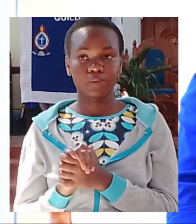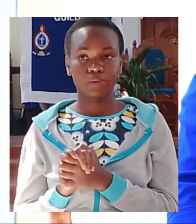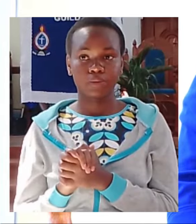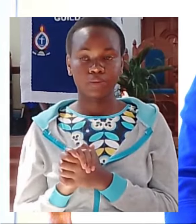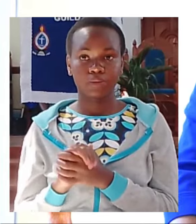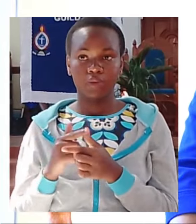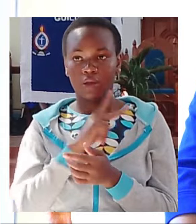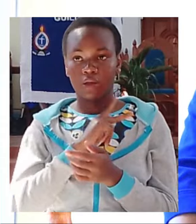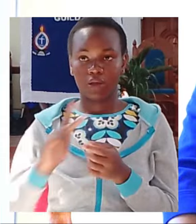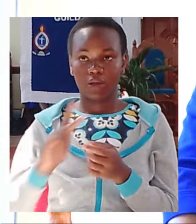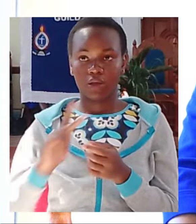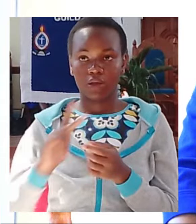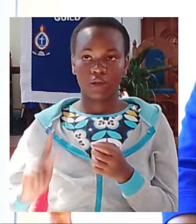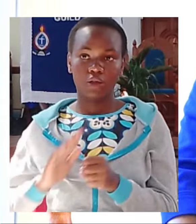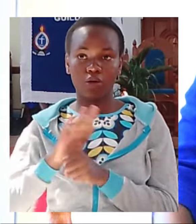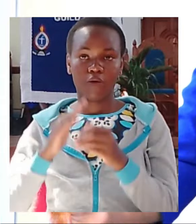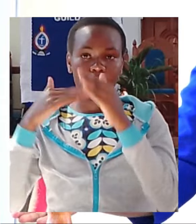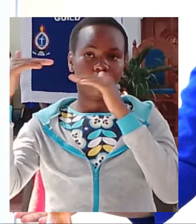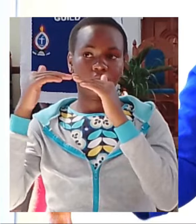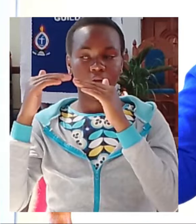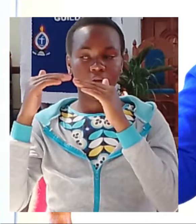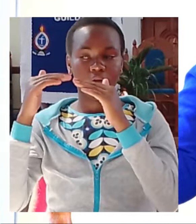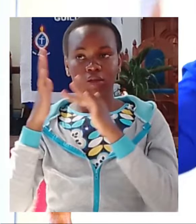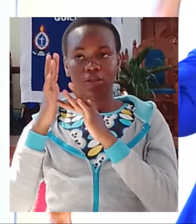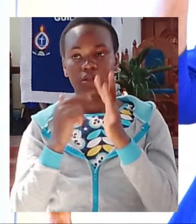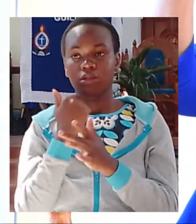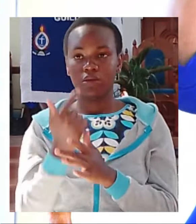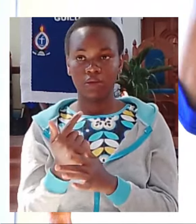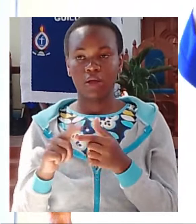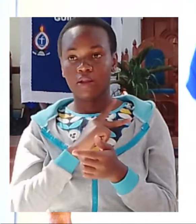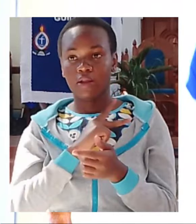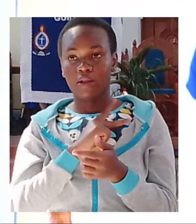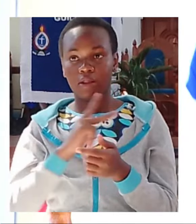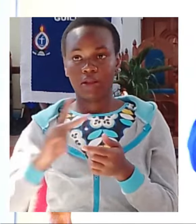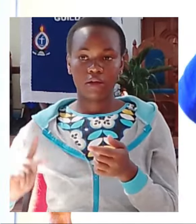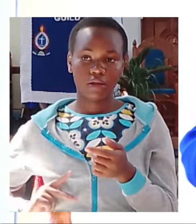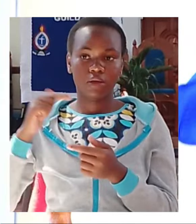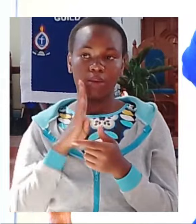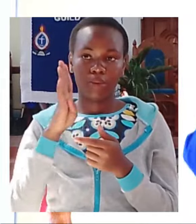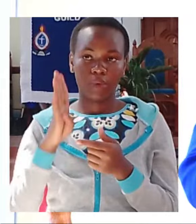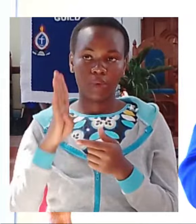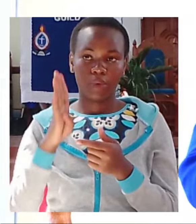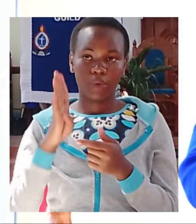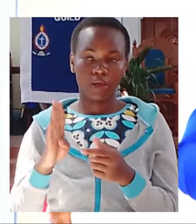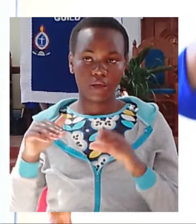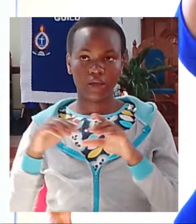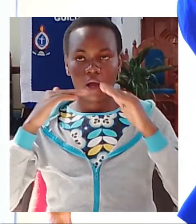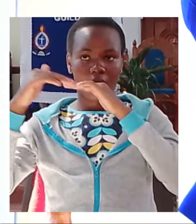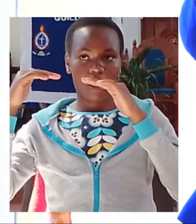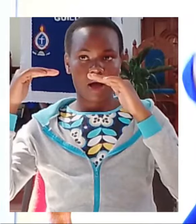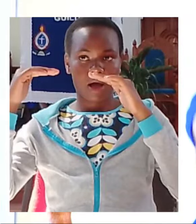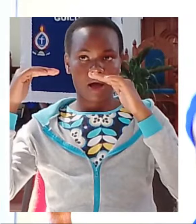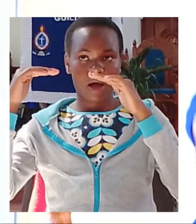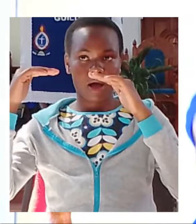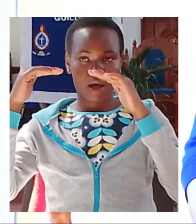The kingdom of heaven, Jesus said, thy kingdom come, thy will be done on earth. The kingdom